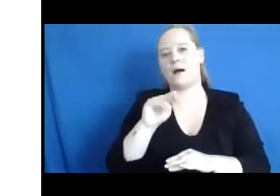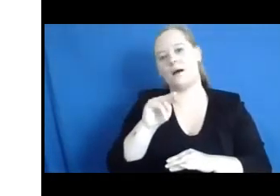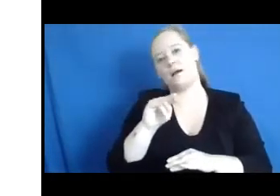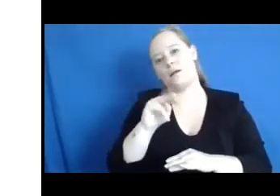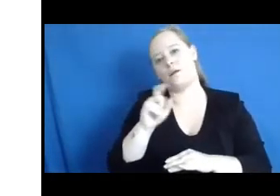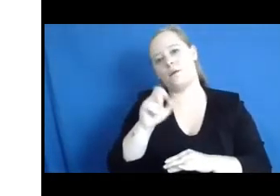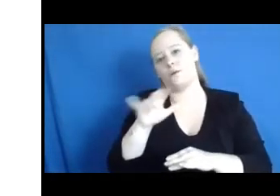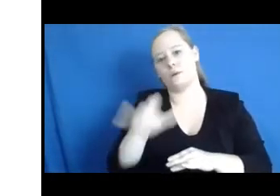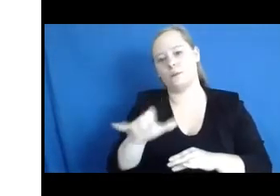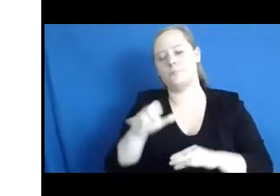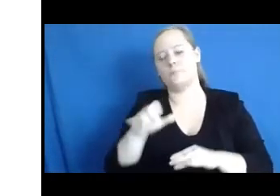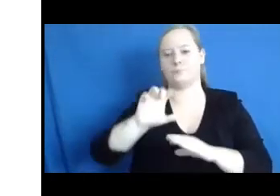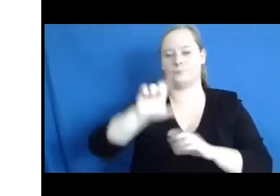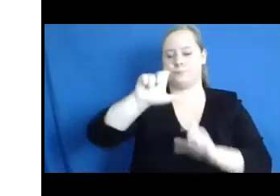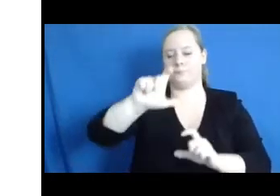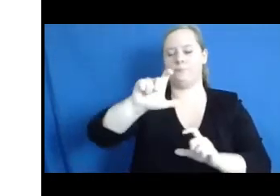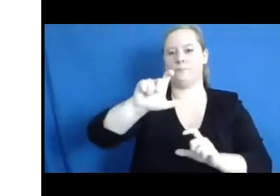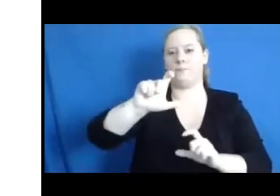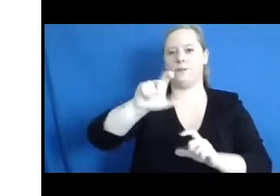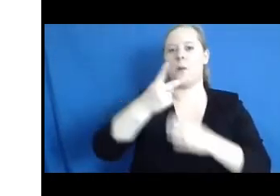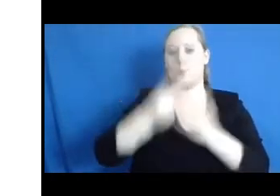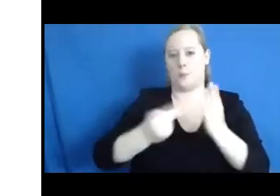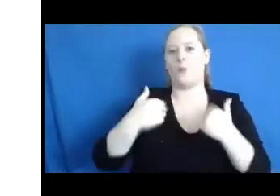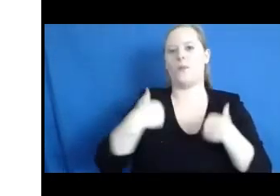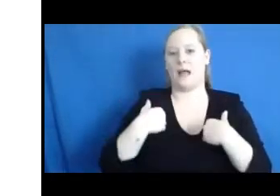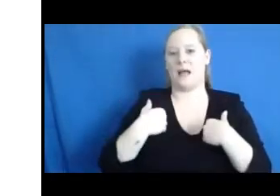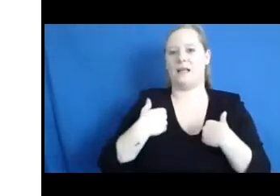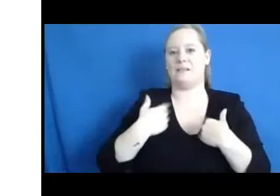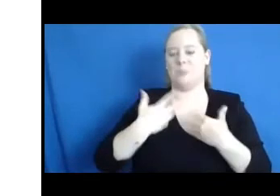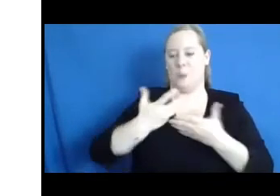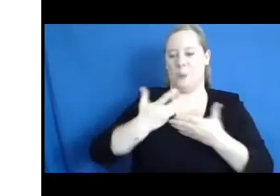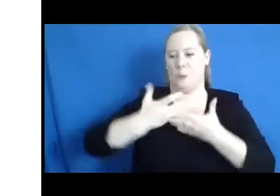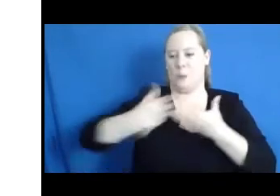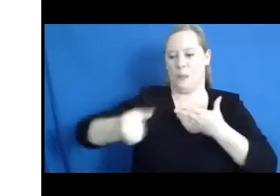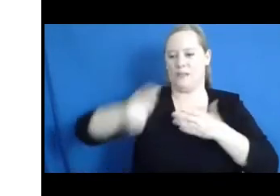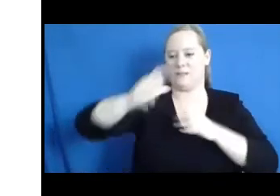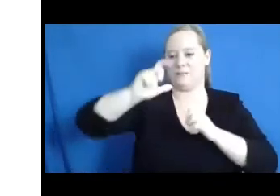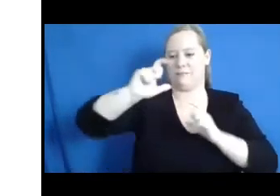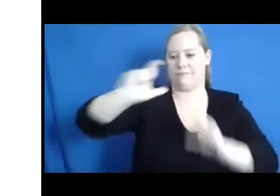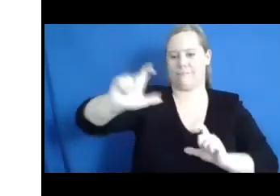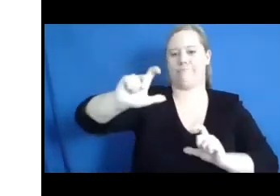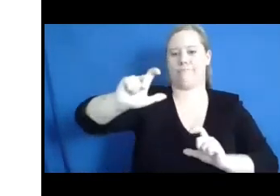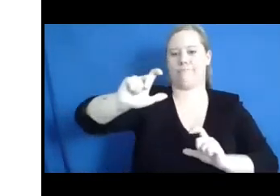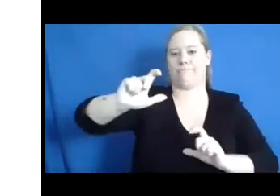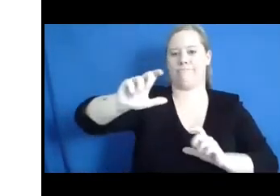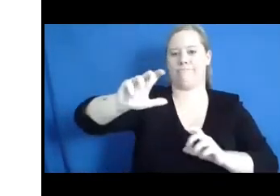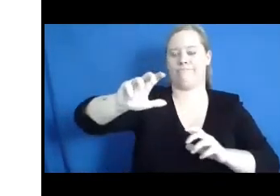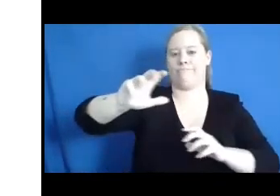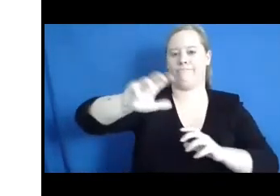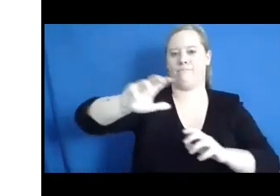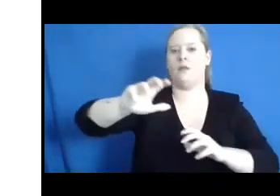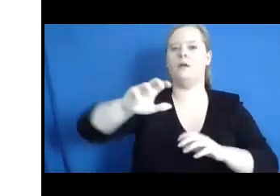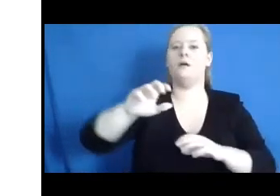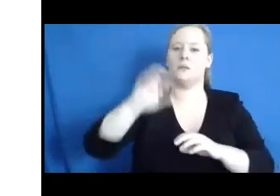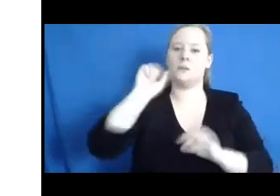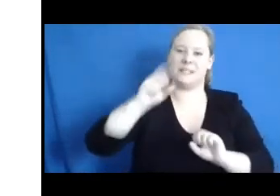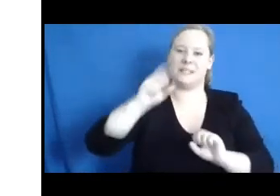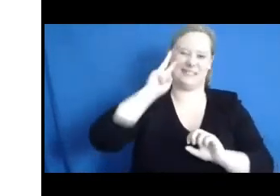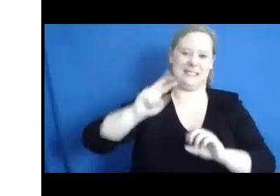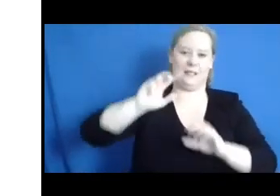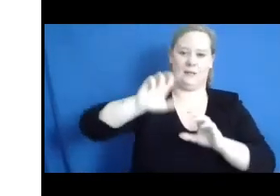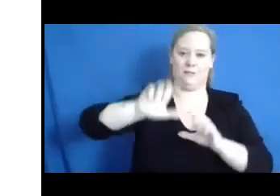actually had liquid waste lagoons at the surface. You can see that arroyo adjacent to